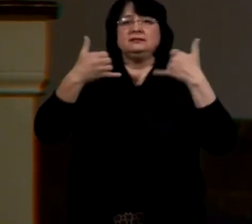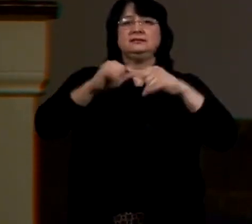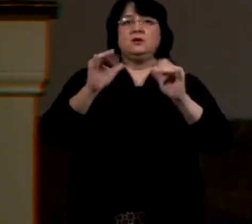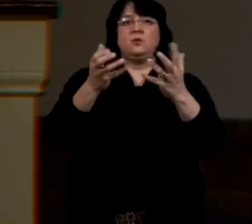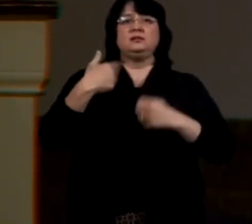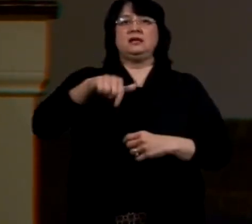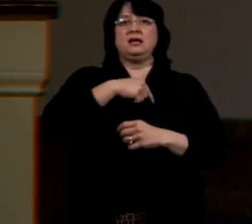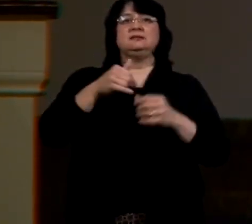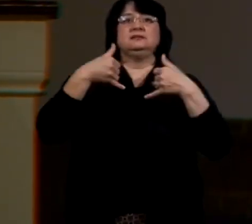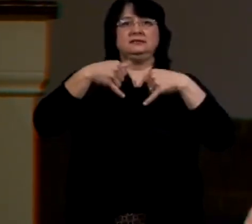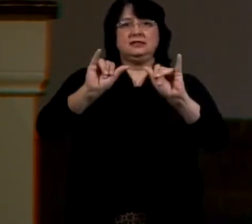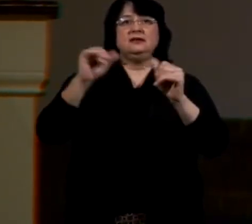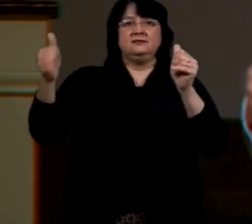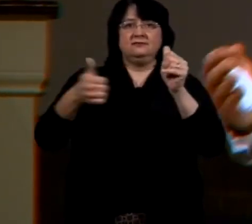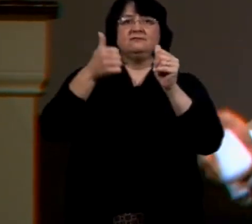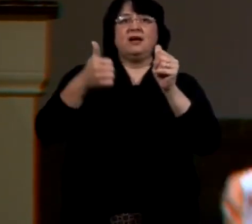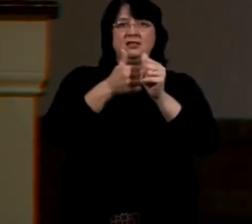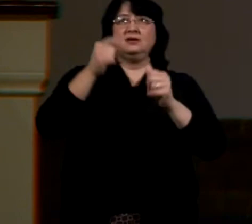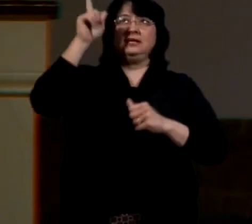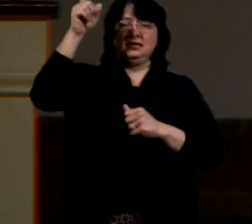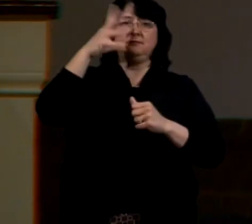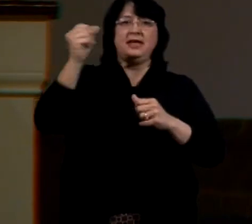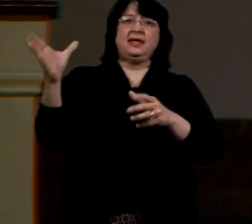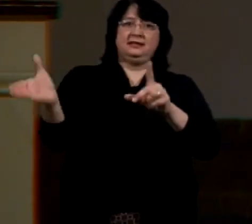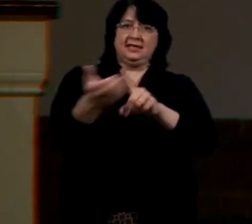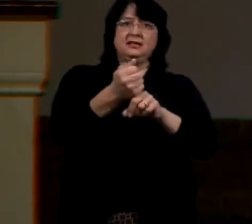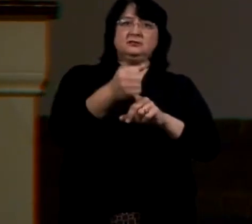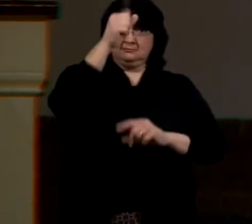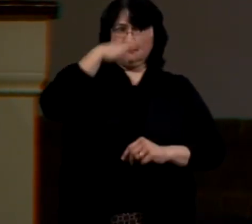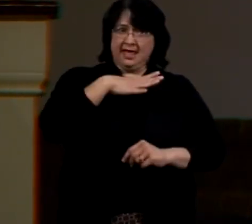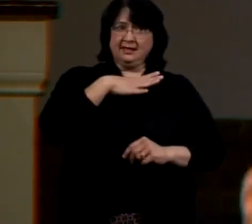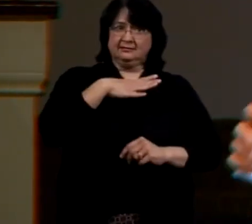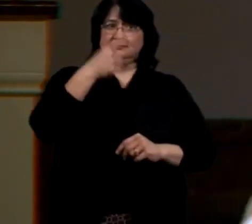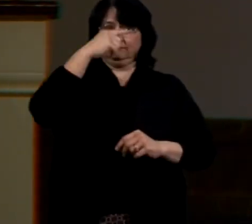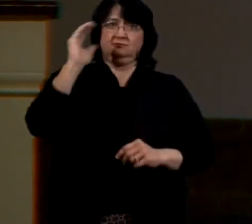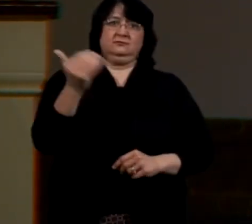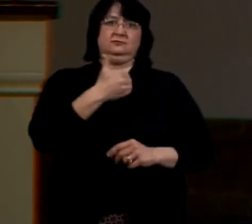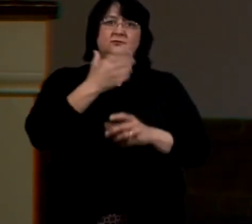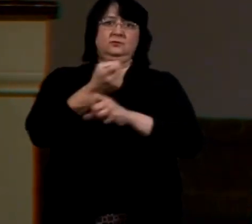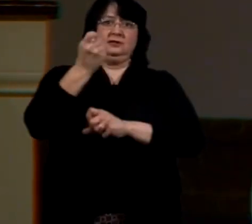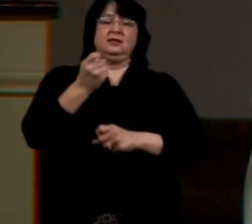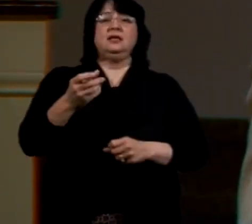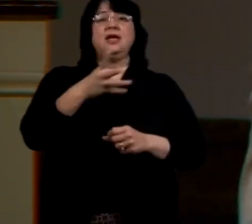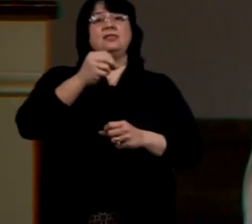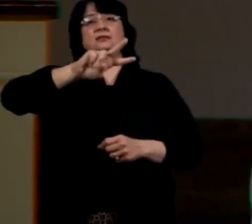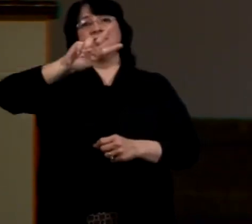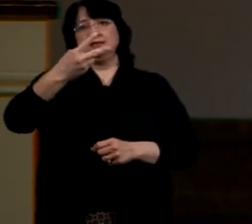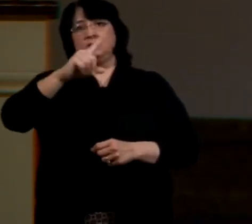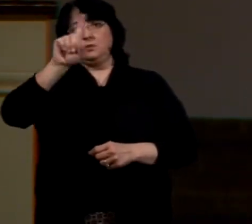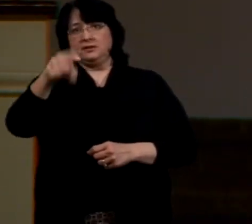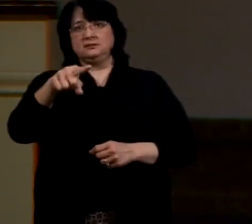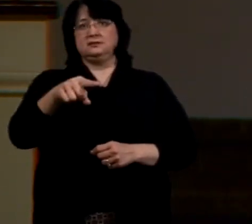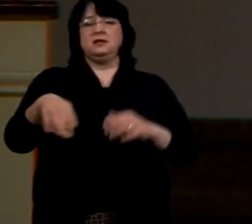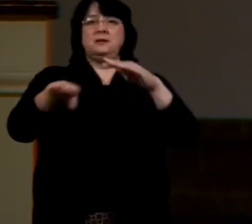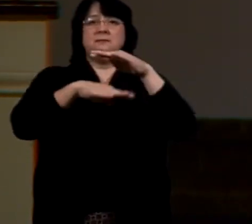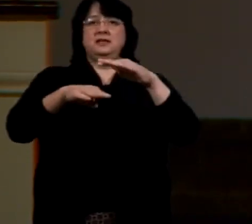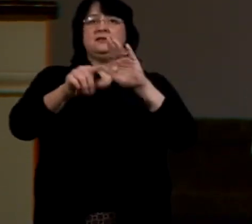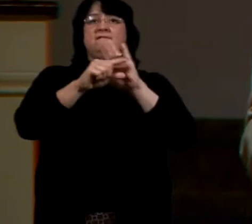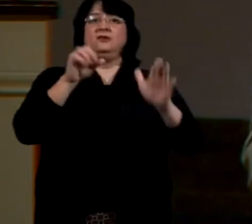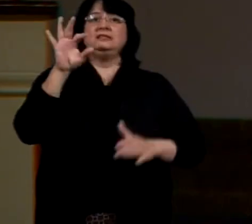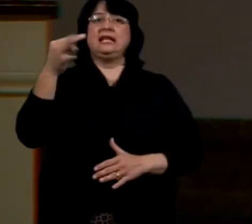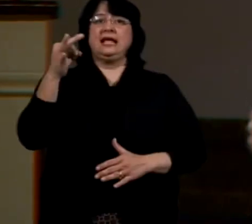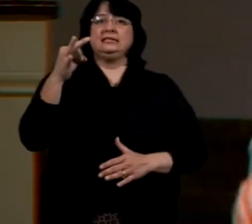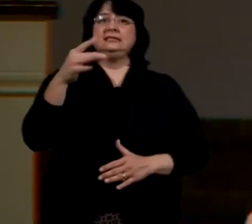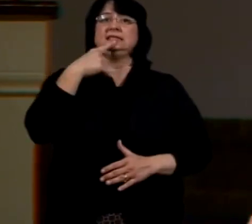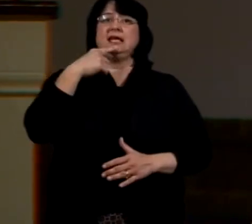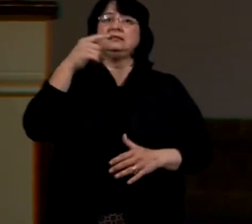us fishers of men and catching men, amen? Second question, based on verse 19,